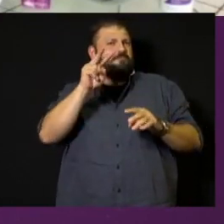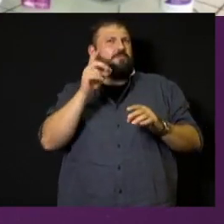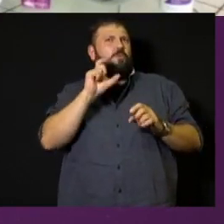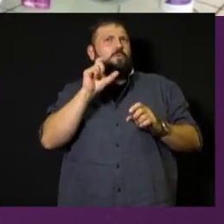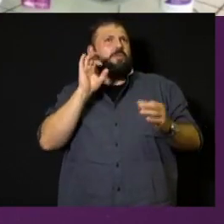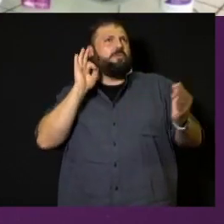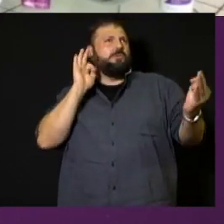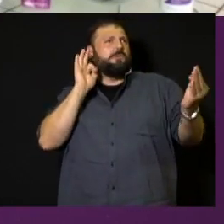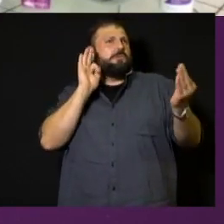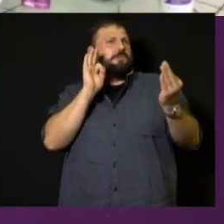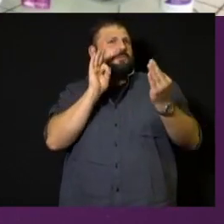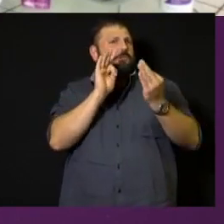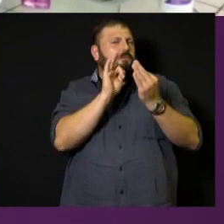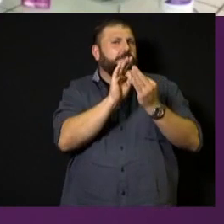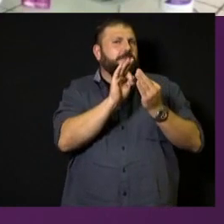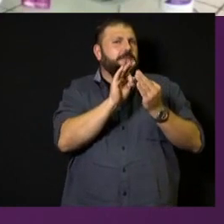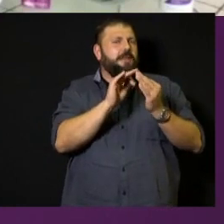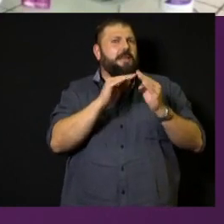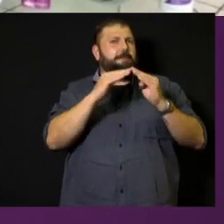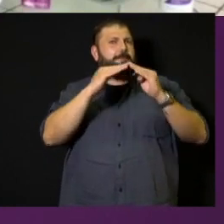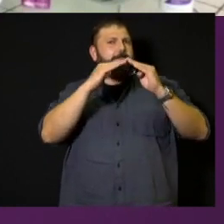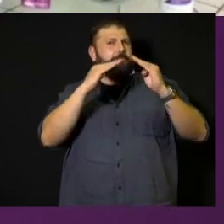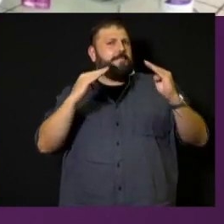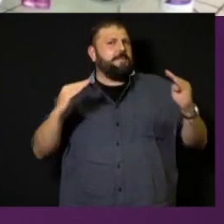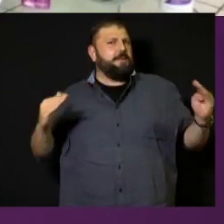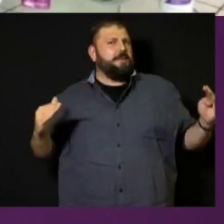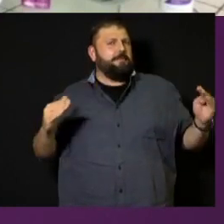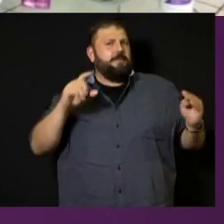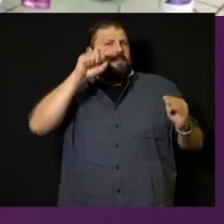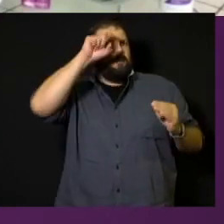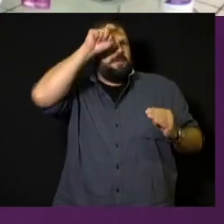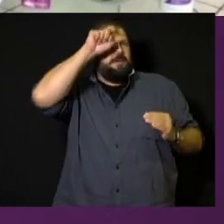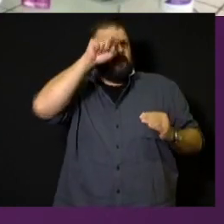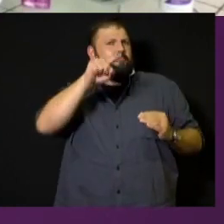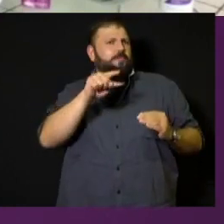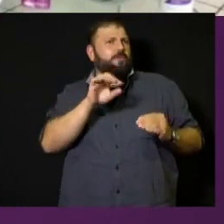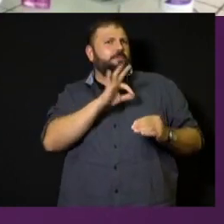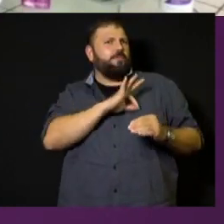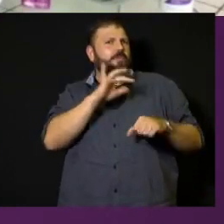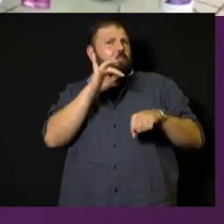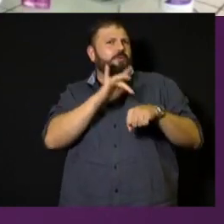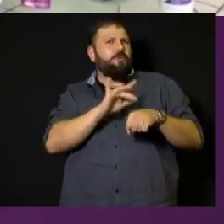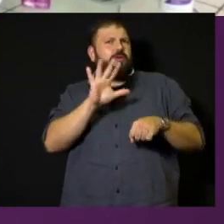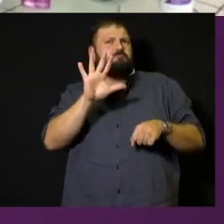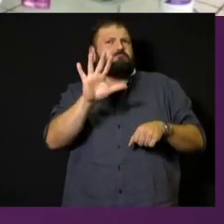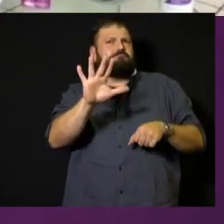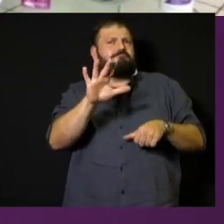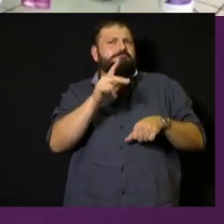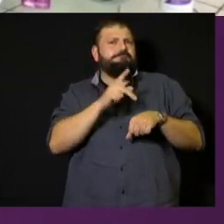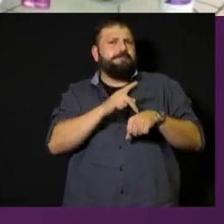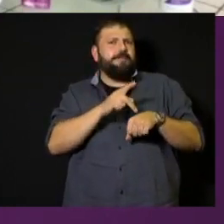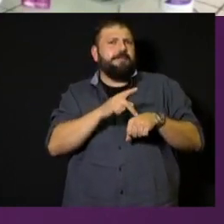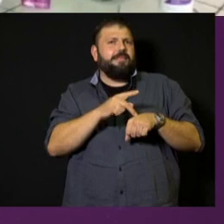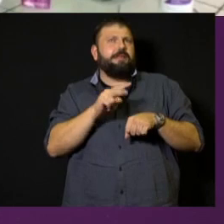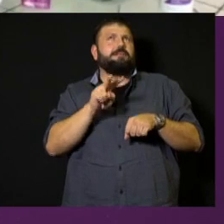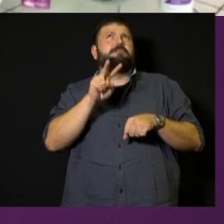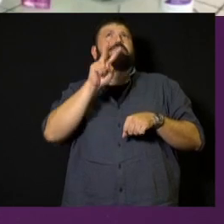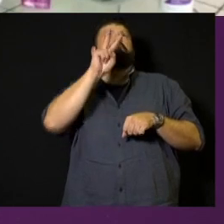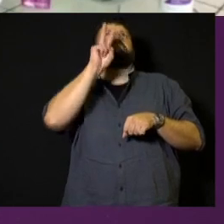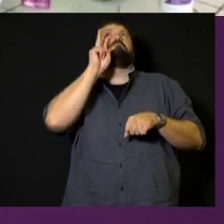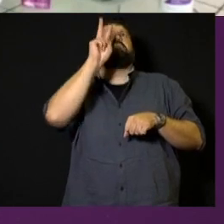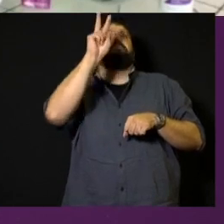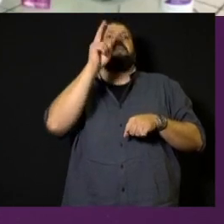the stone, but then you are very close to that pyramid, and as you can see though in these big stones, it's